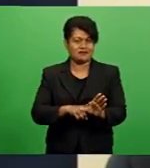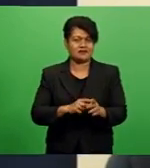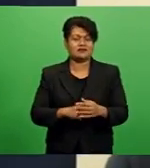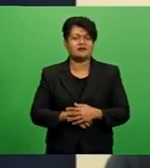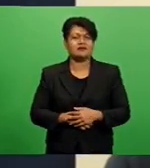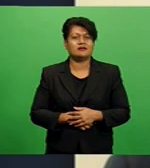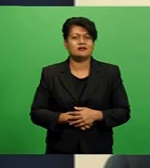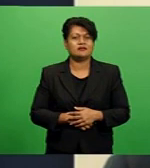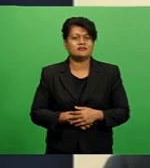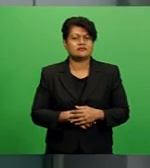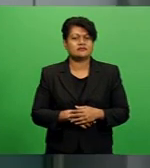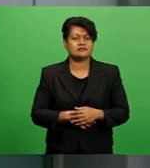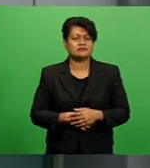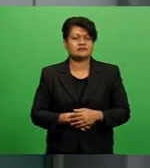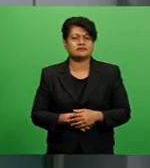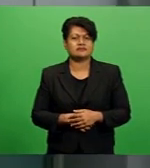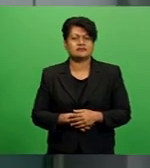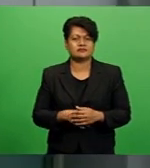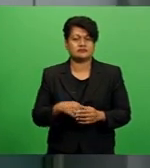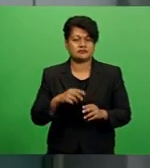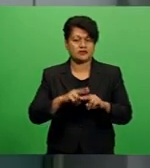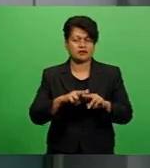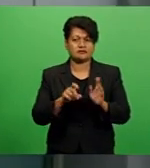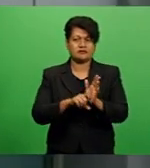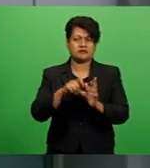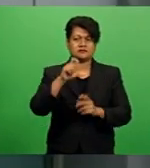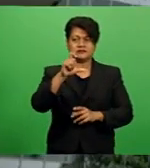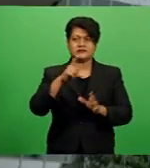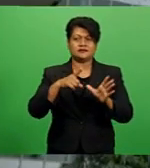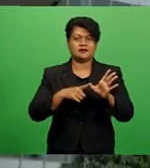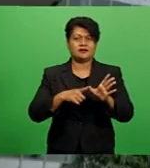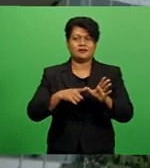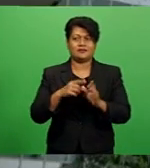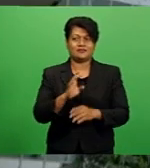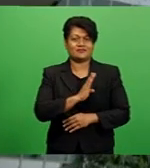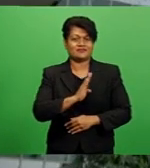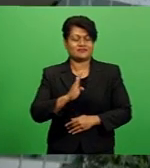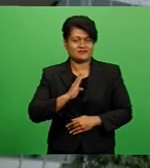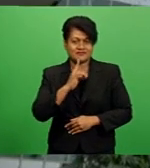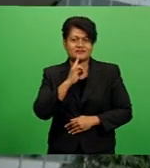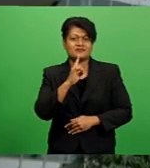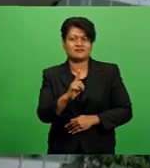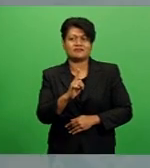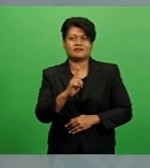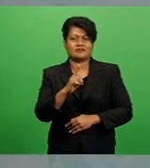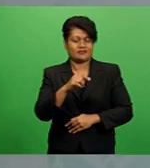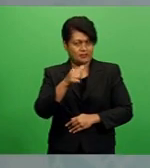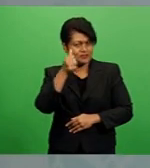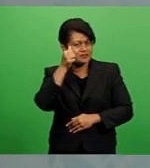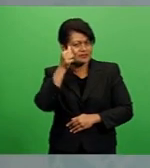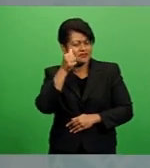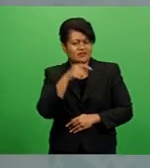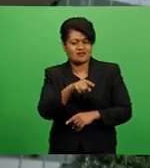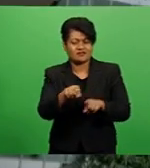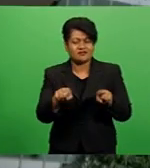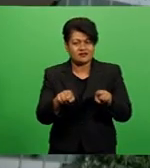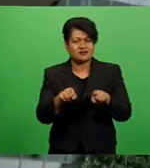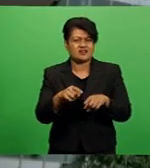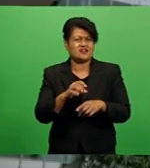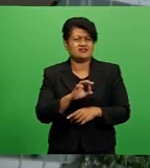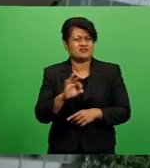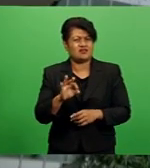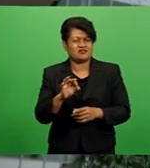revenue, border and policy. The FRCA board says his familiarity with the tax office and breadth of experience